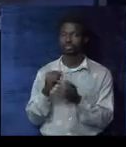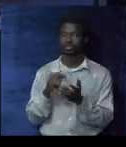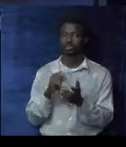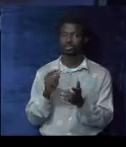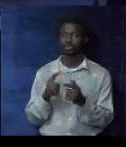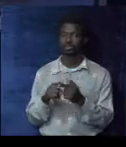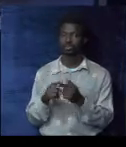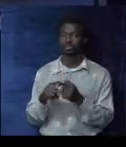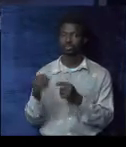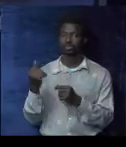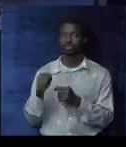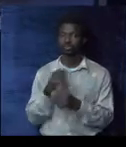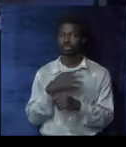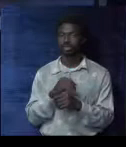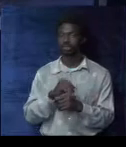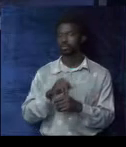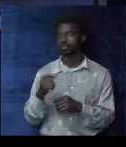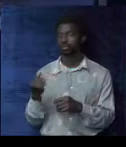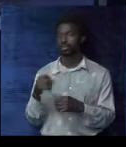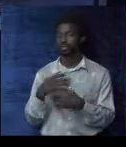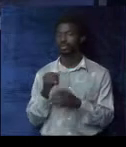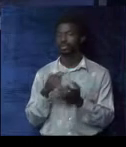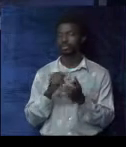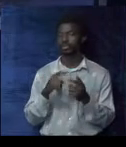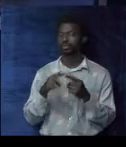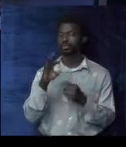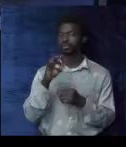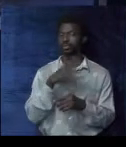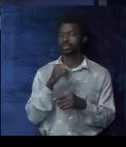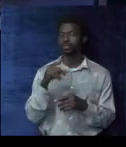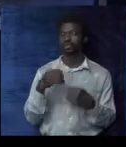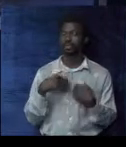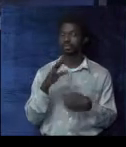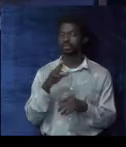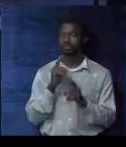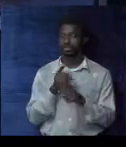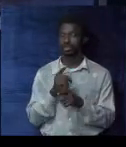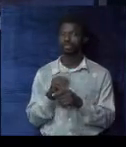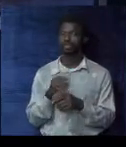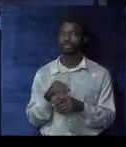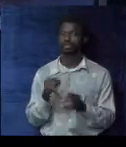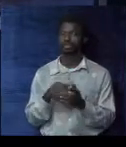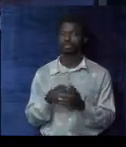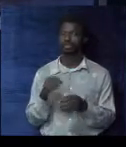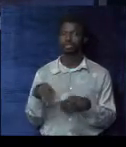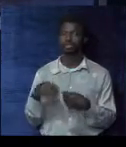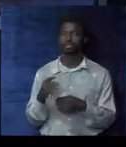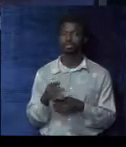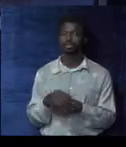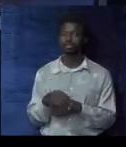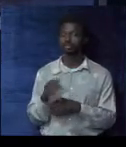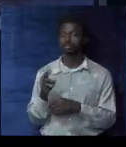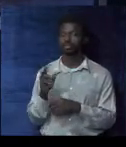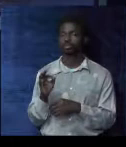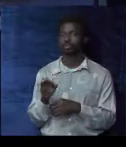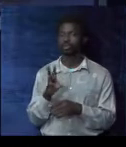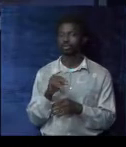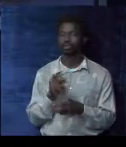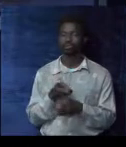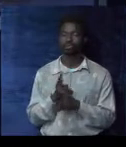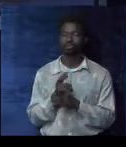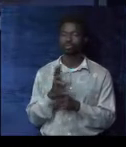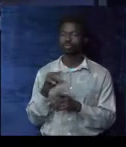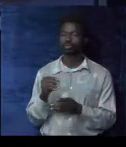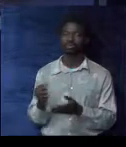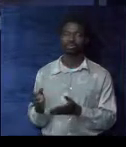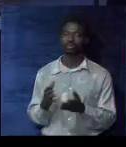digits make them up to 9. And you have your answer. So 7 plus 2 gives you 9. 3 plus 6 gives you 9. It's as simple as that.